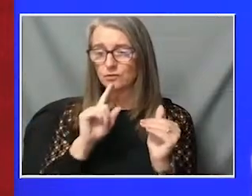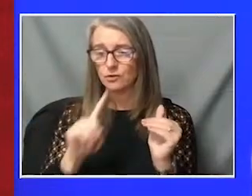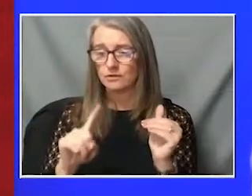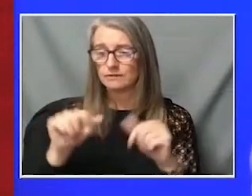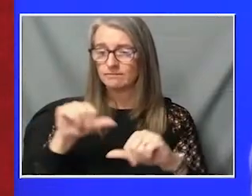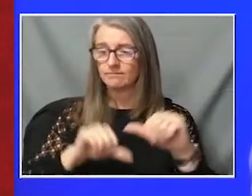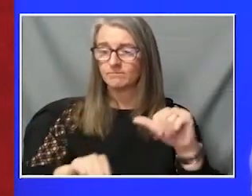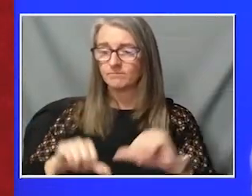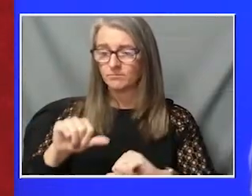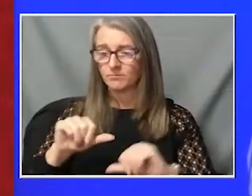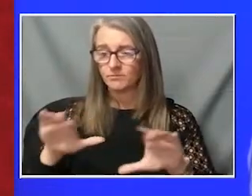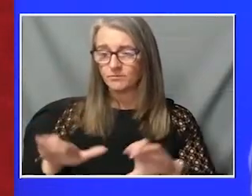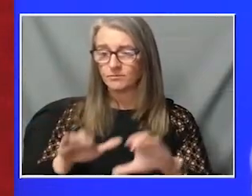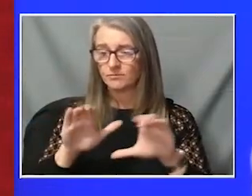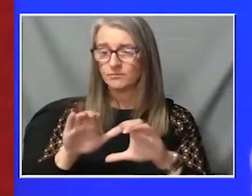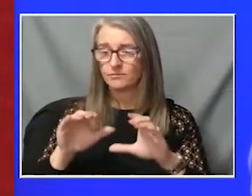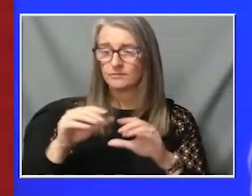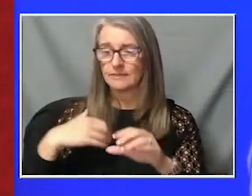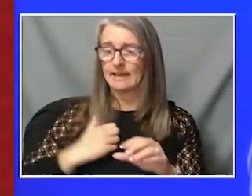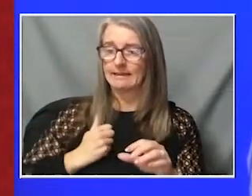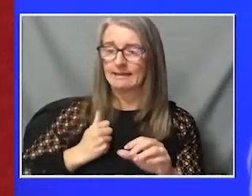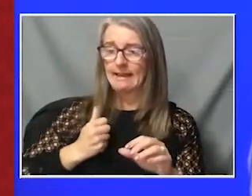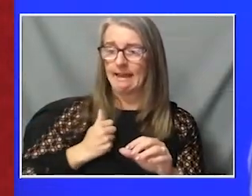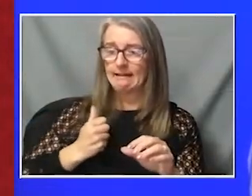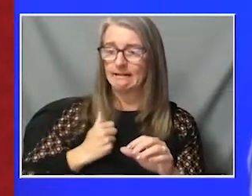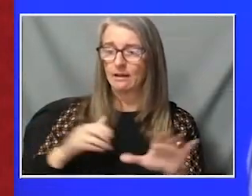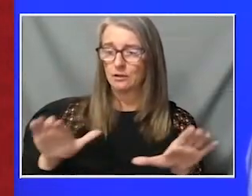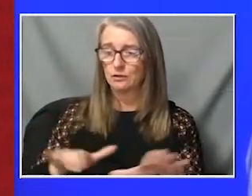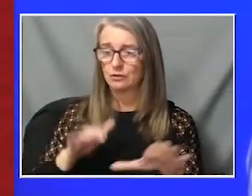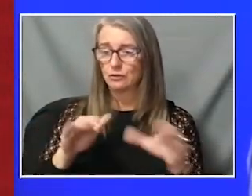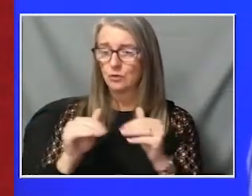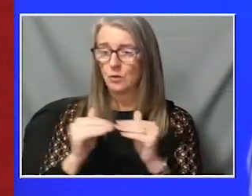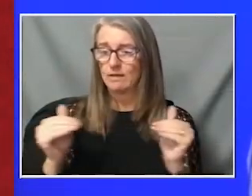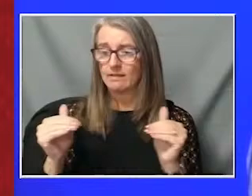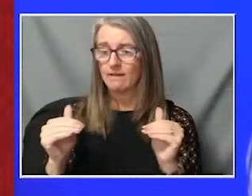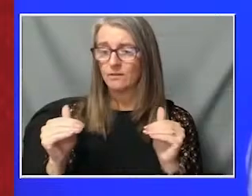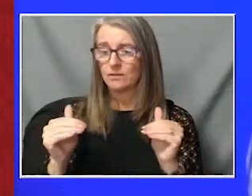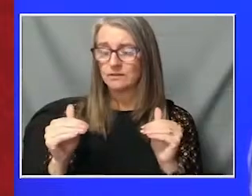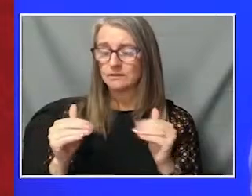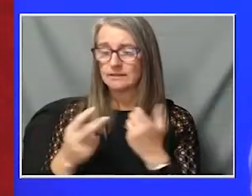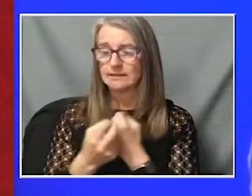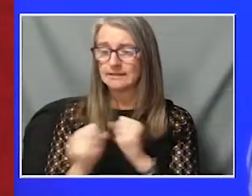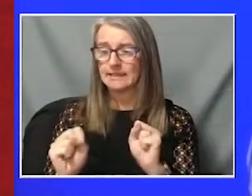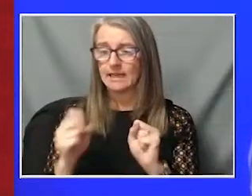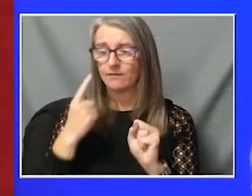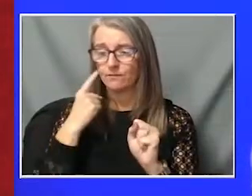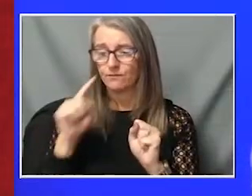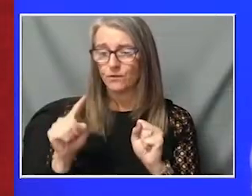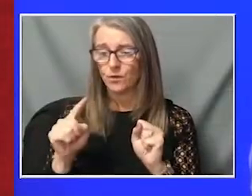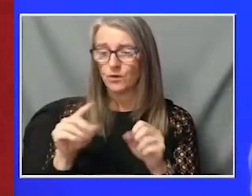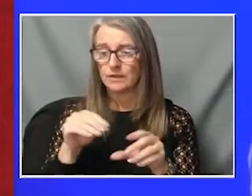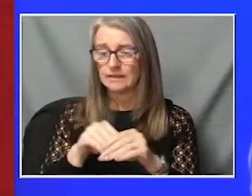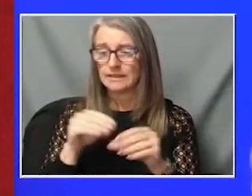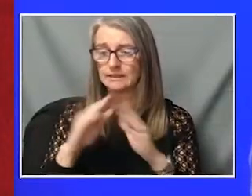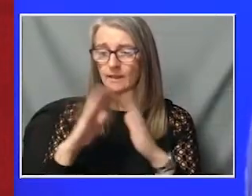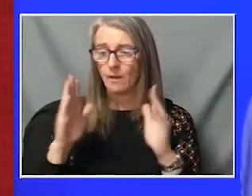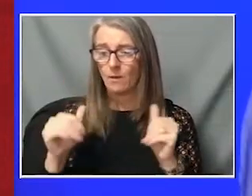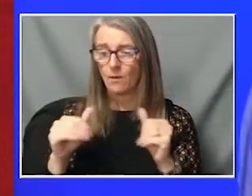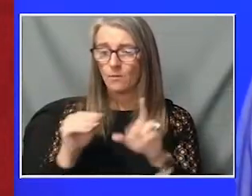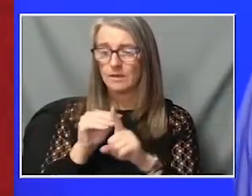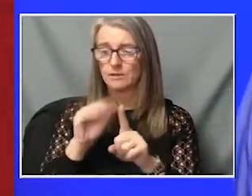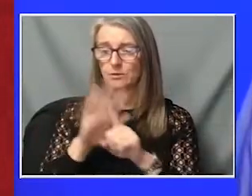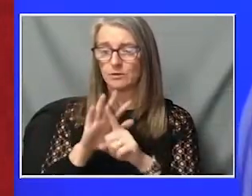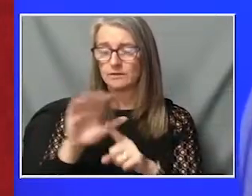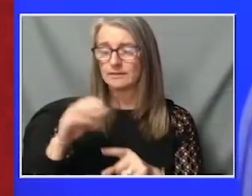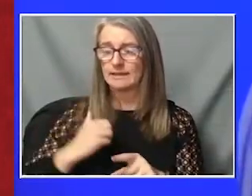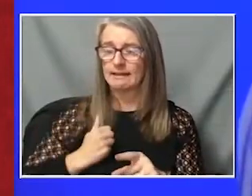being done in Canada showing also what levels are safe for in the home exposures, because Canada's